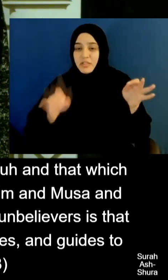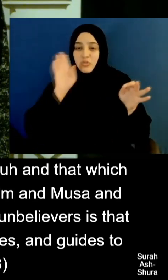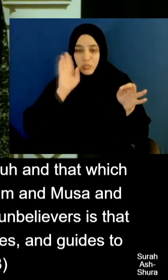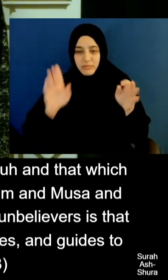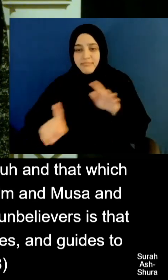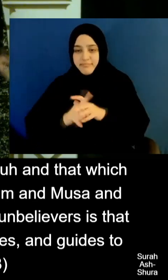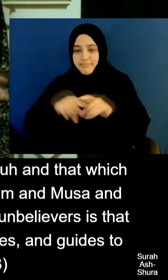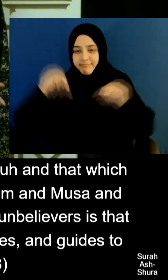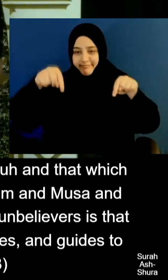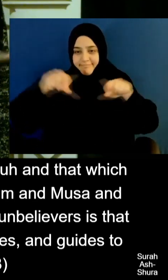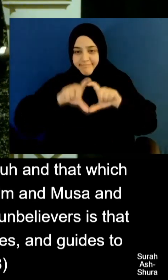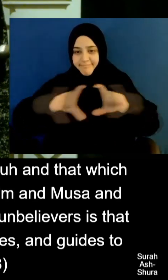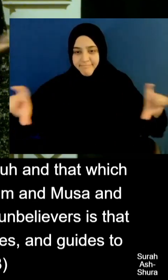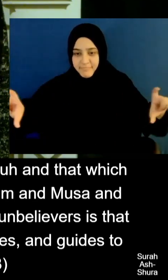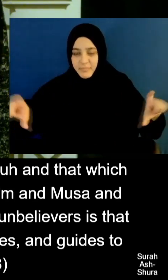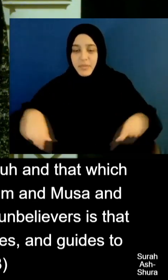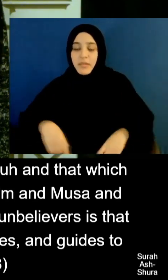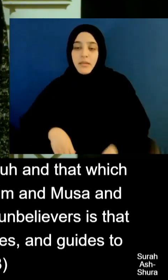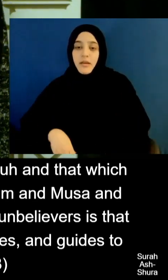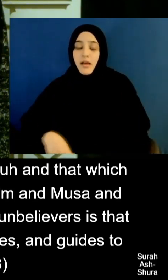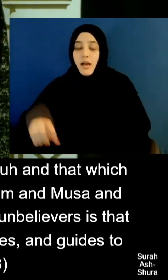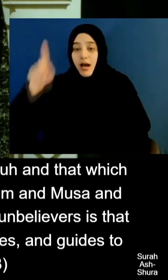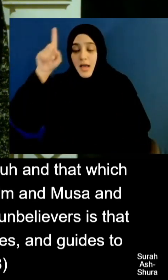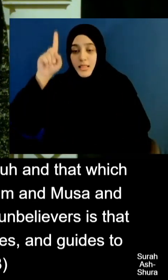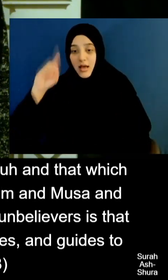Allah ordained for you religion.